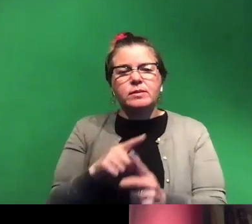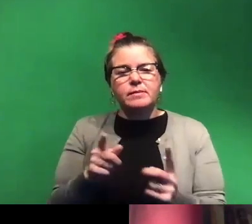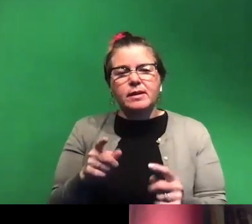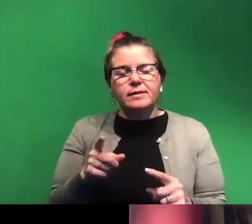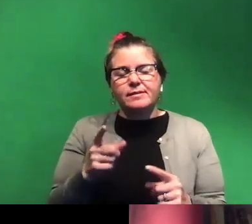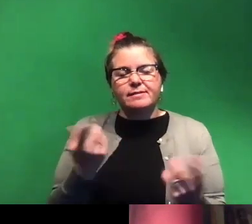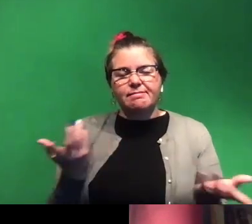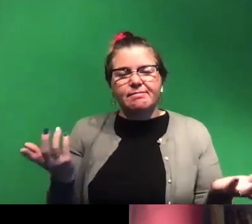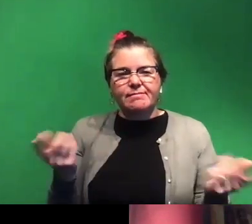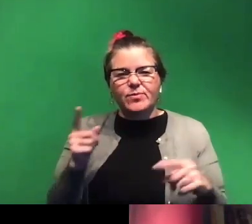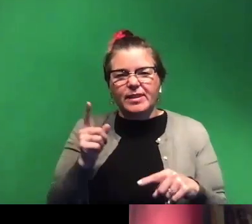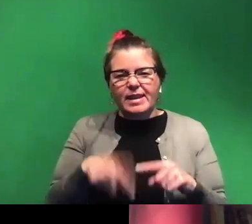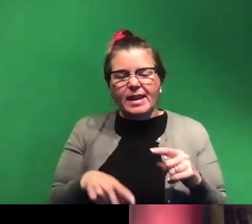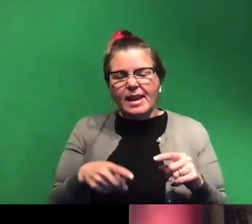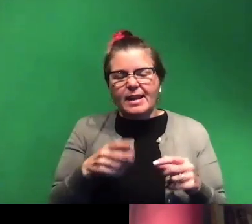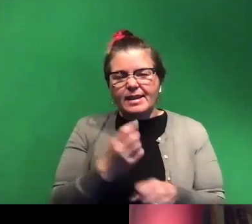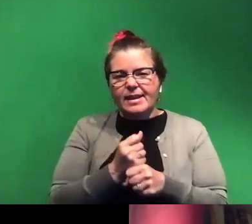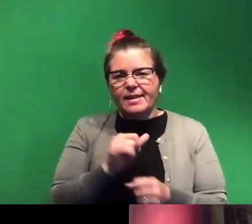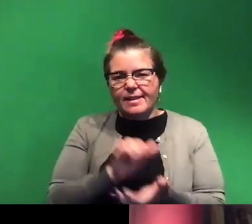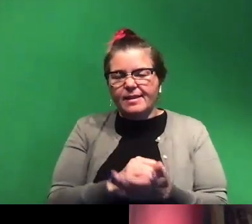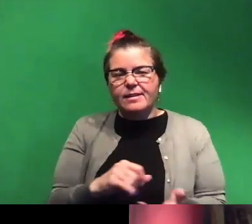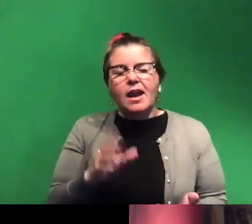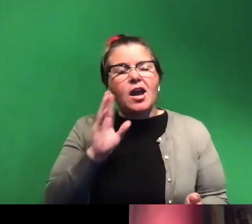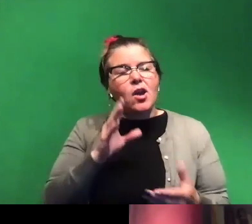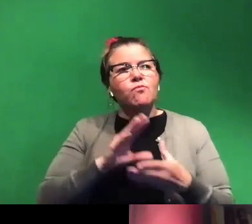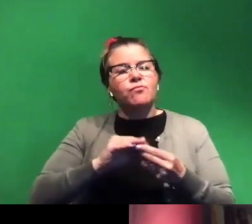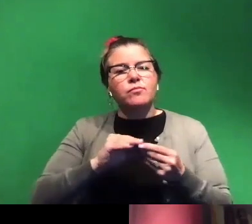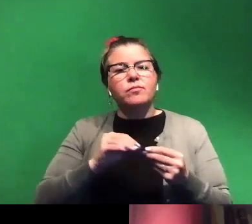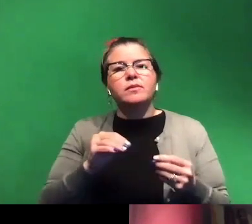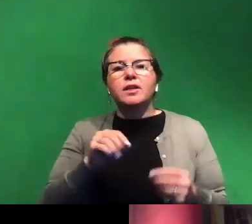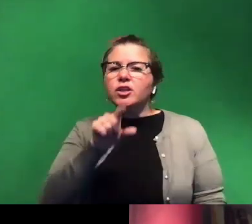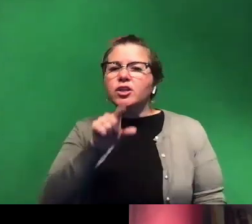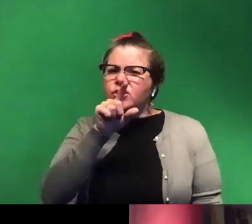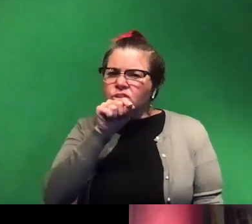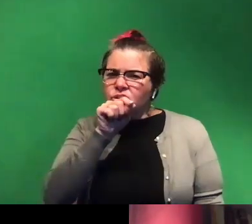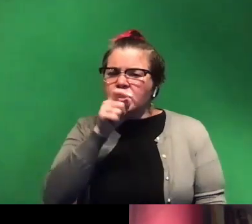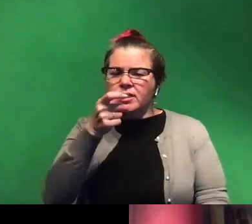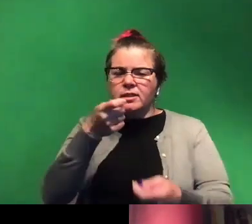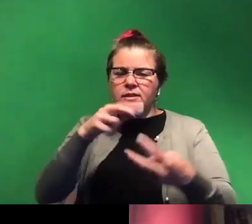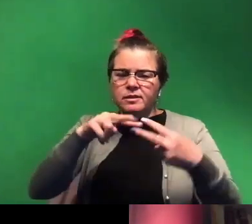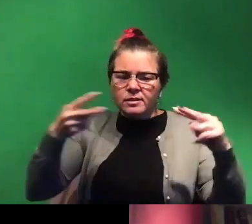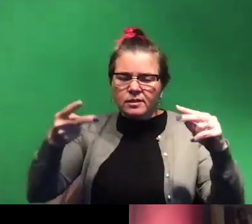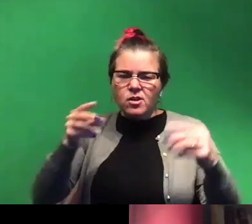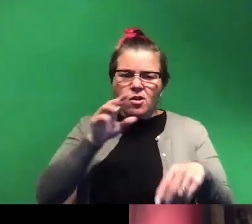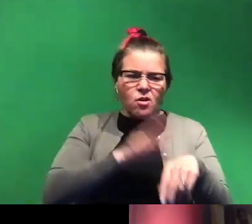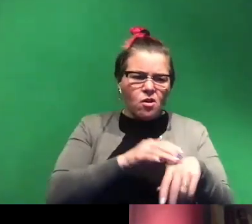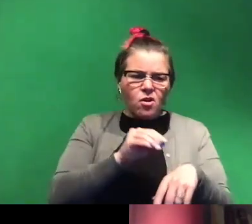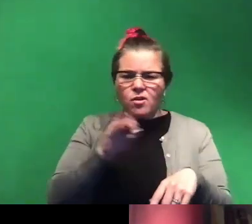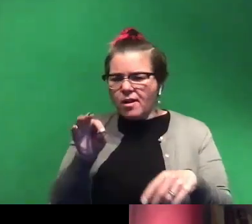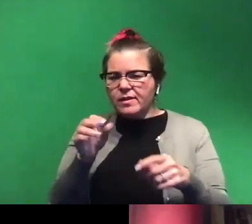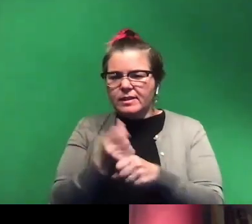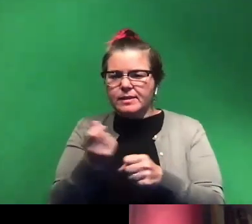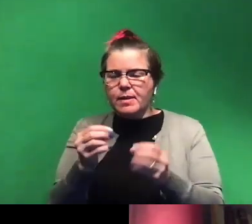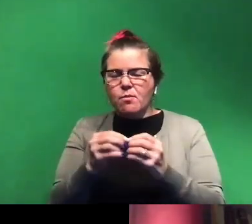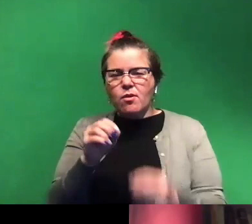can't get that. And I know there's been some talk of taking a chicken and switching genes on and off to try and get something more like